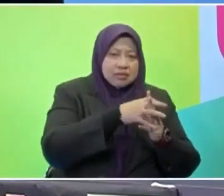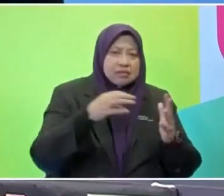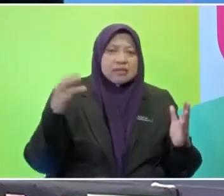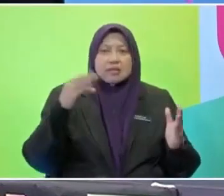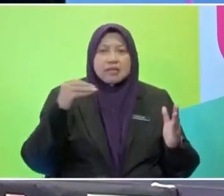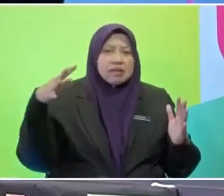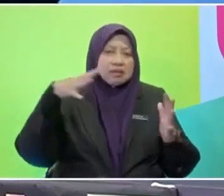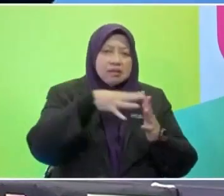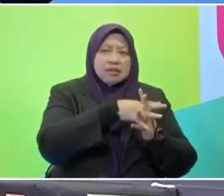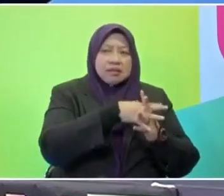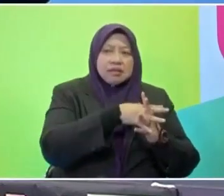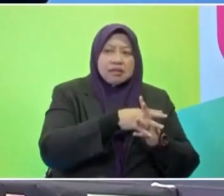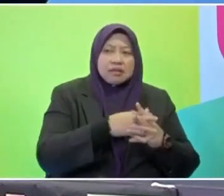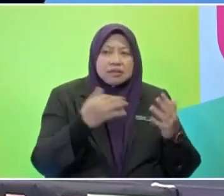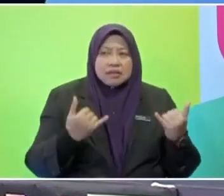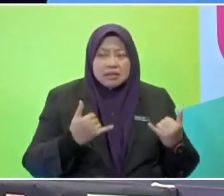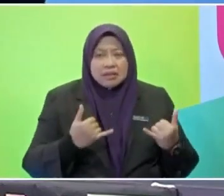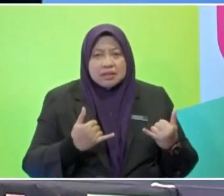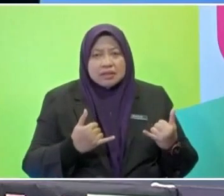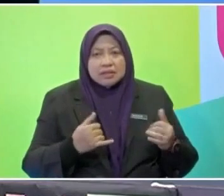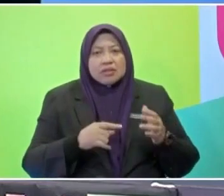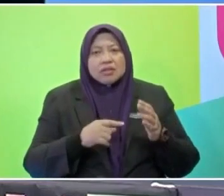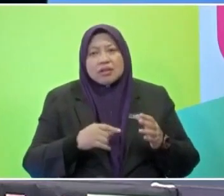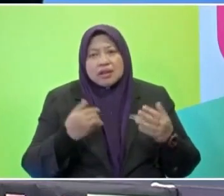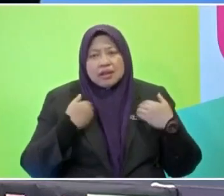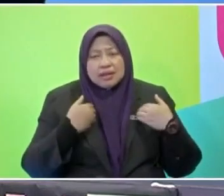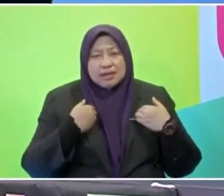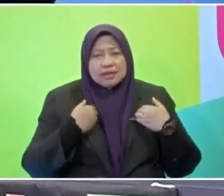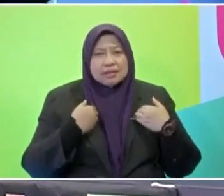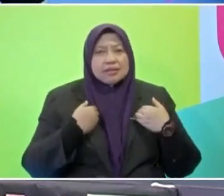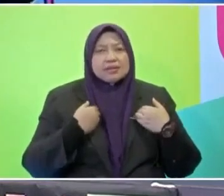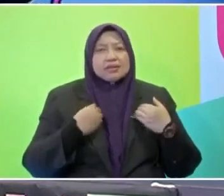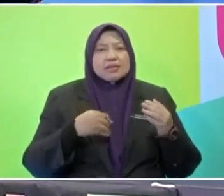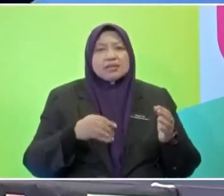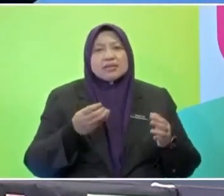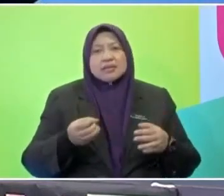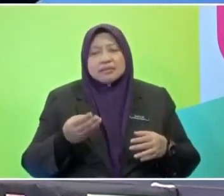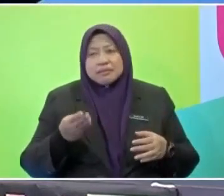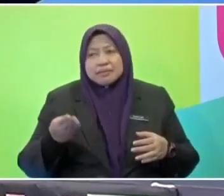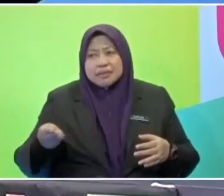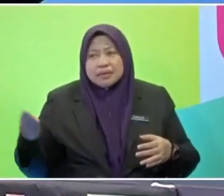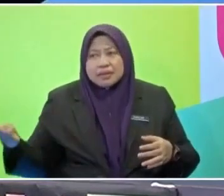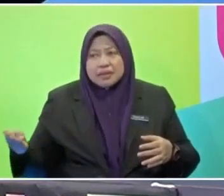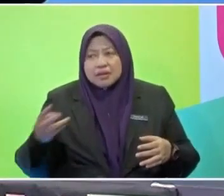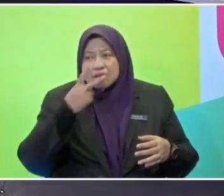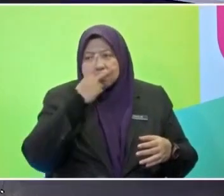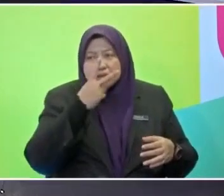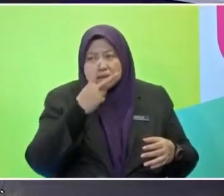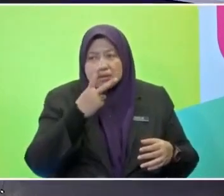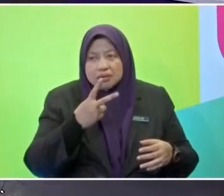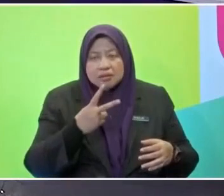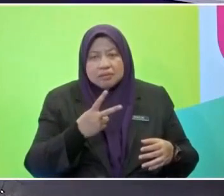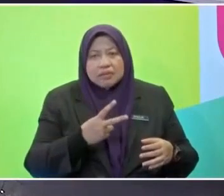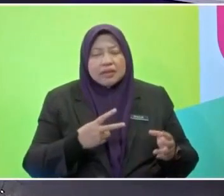I have on top here is a microscope, the slide of a microscope. So as you can see, this part here, it's a